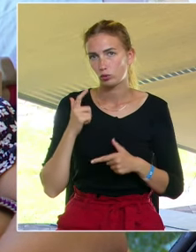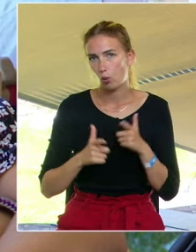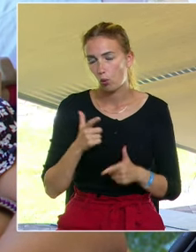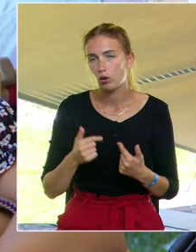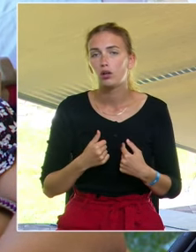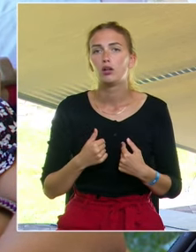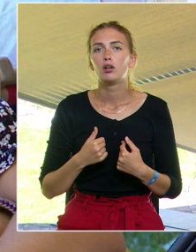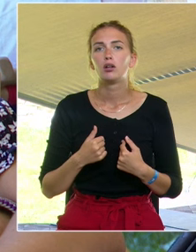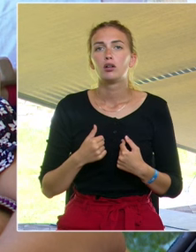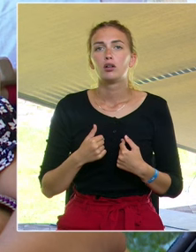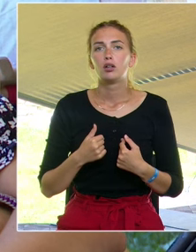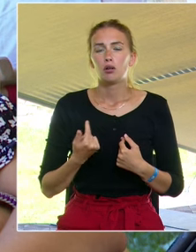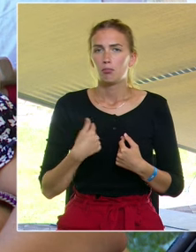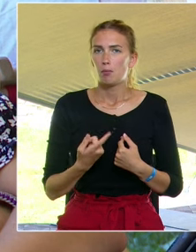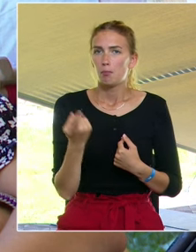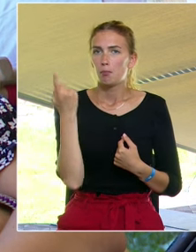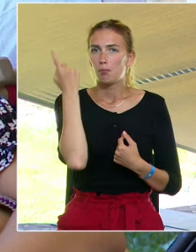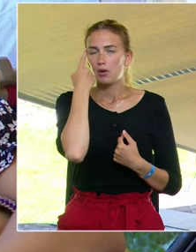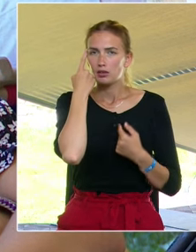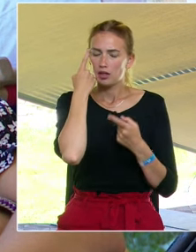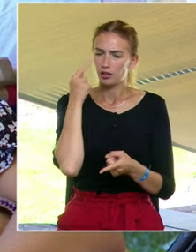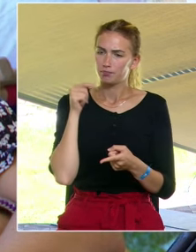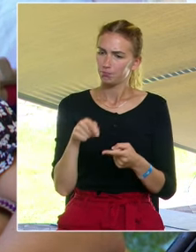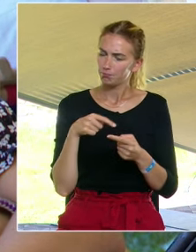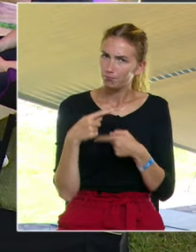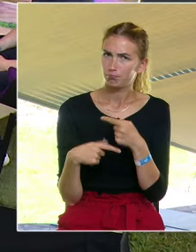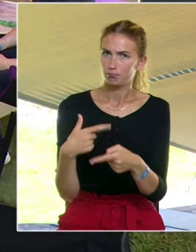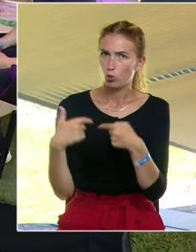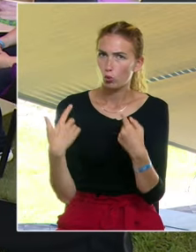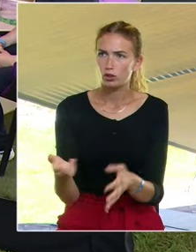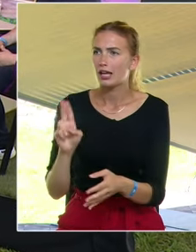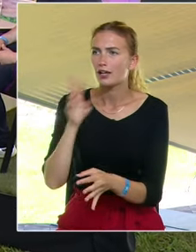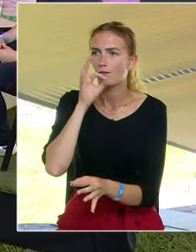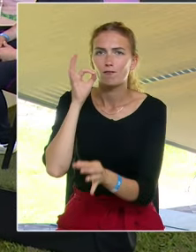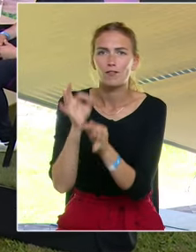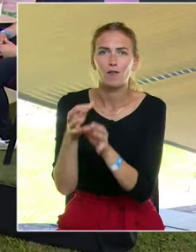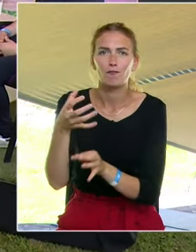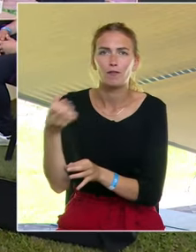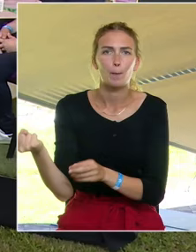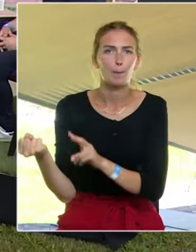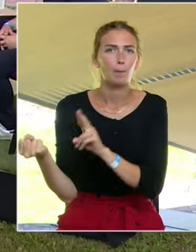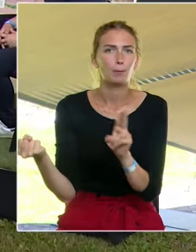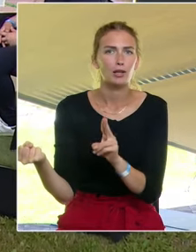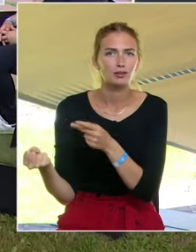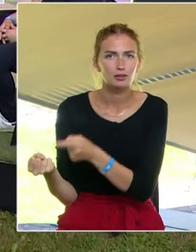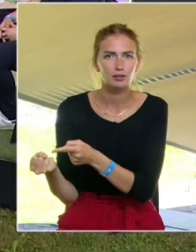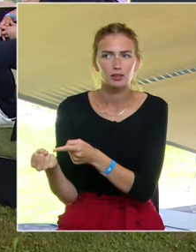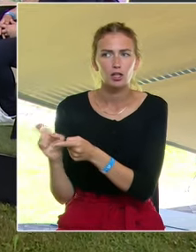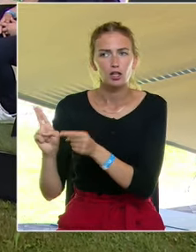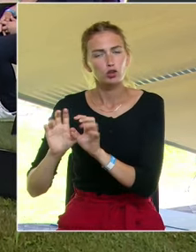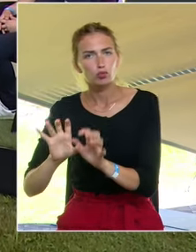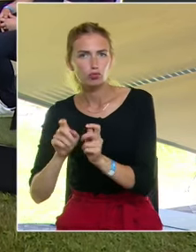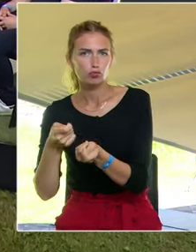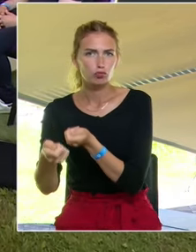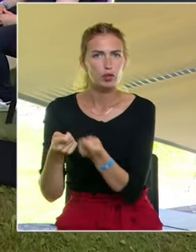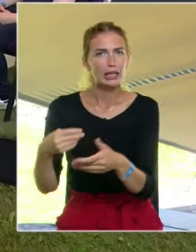push thing going, and somebody who takes responsibility and kind of takes care that good initiatives are